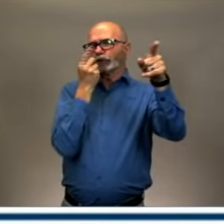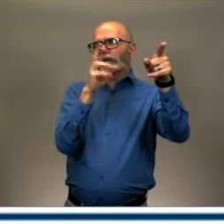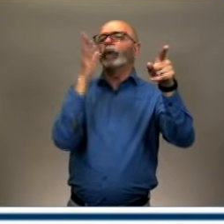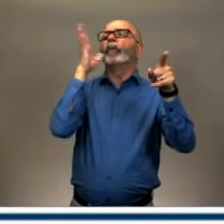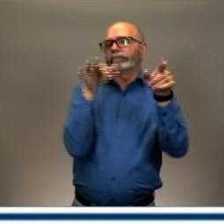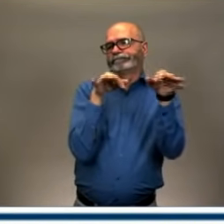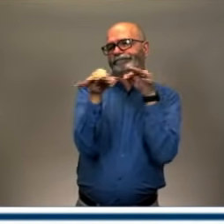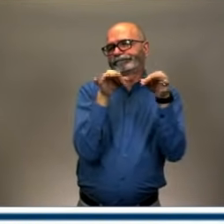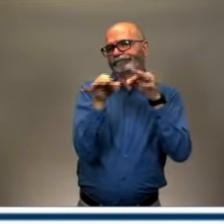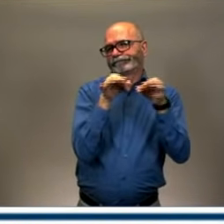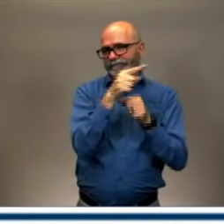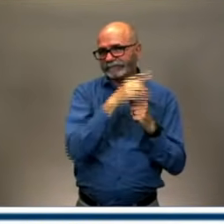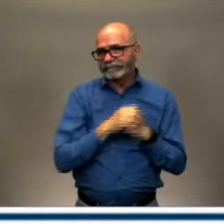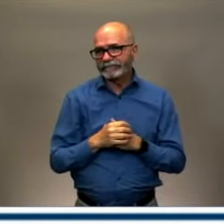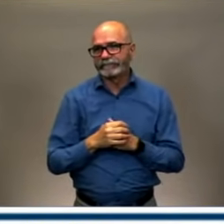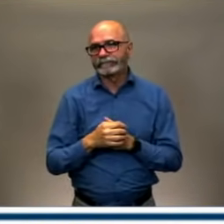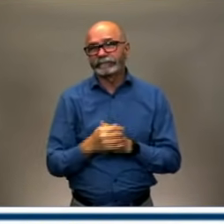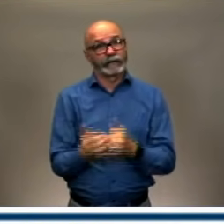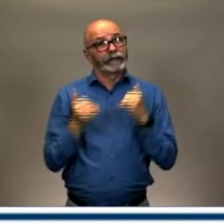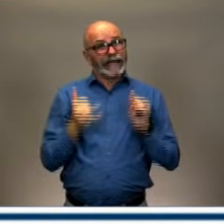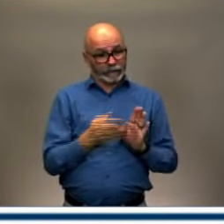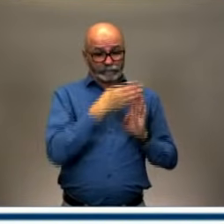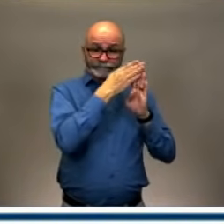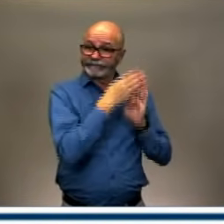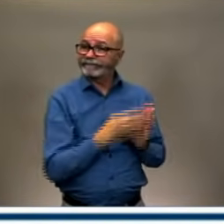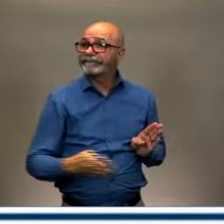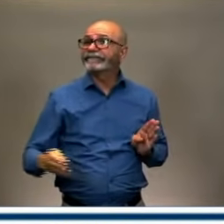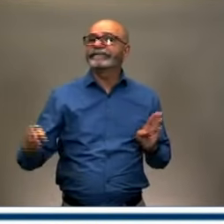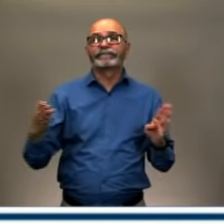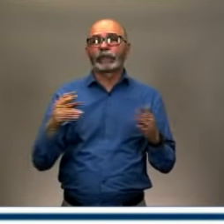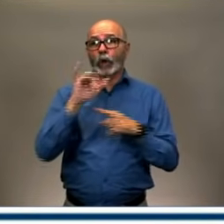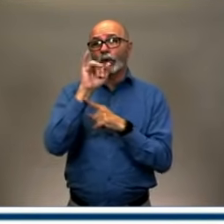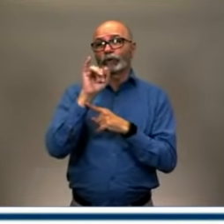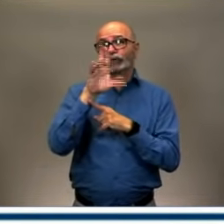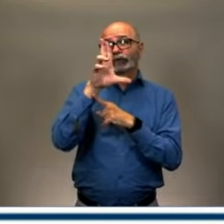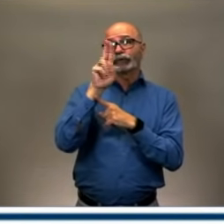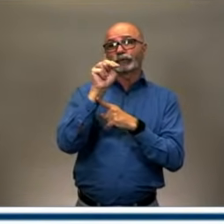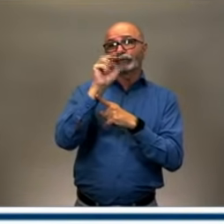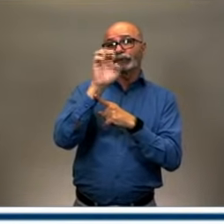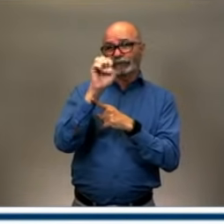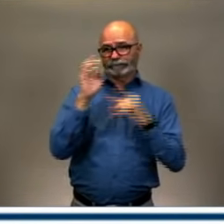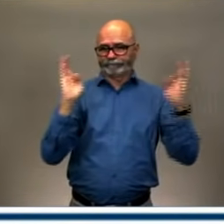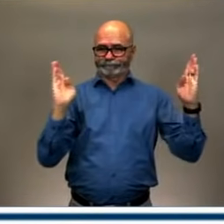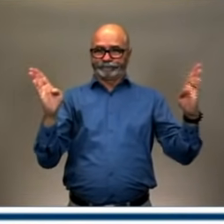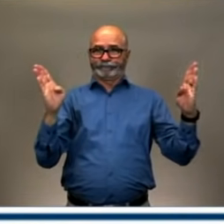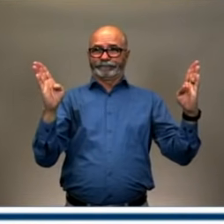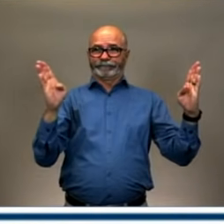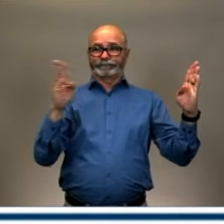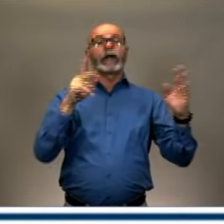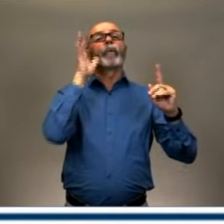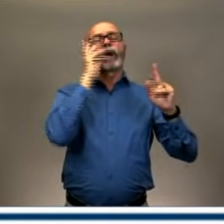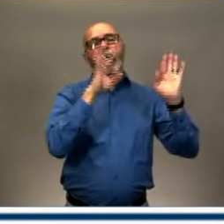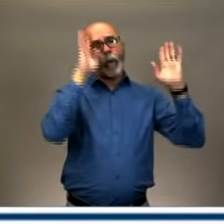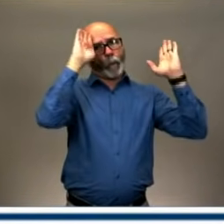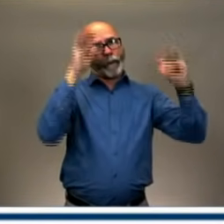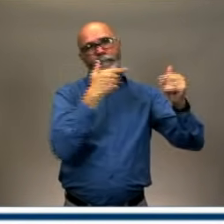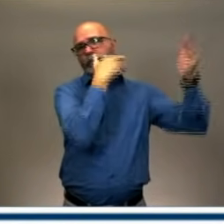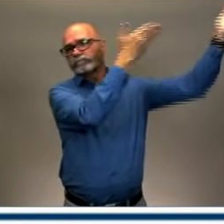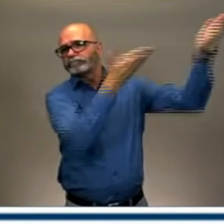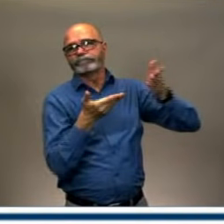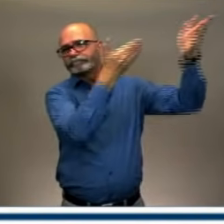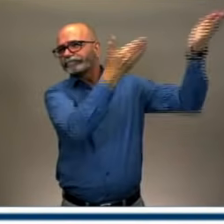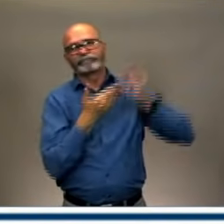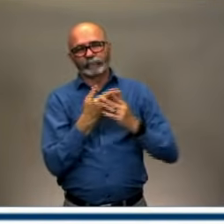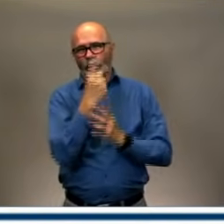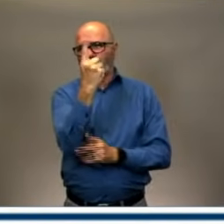and June, we're expecting over 1 million doses of vaccine, which means we'll be able to vaccinate more than half of our